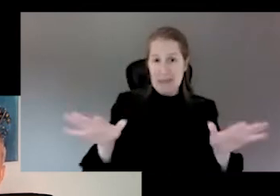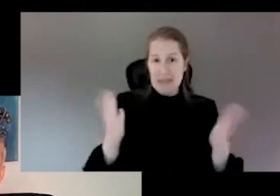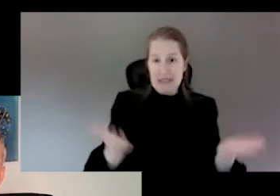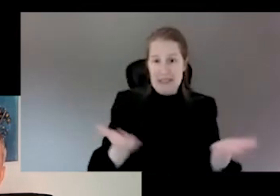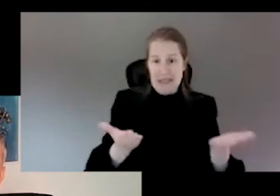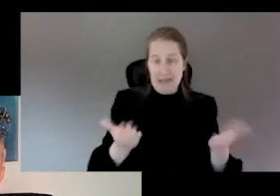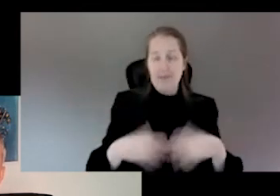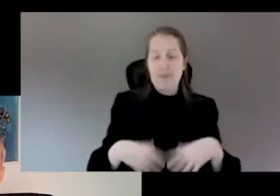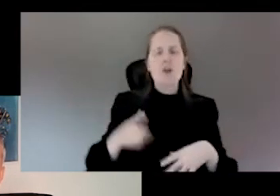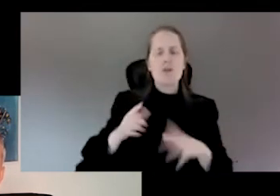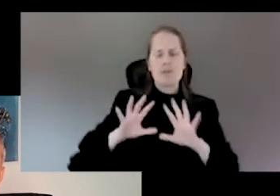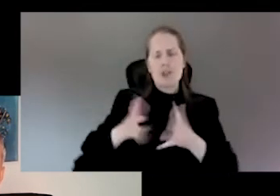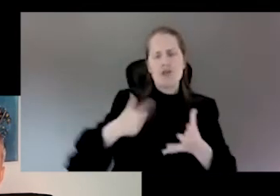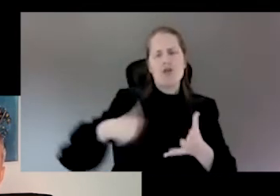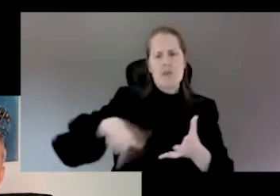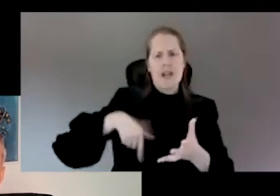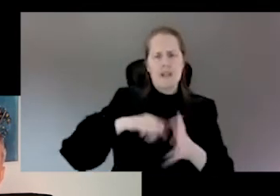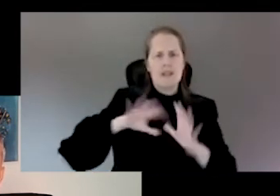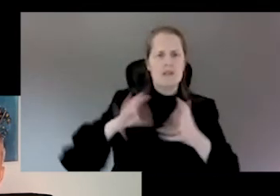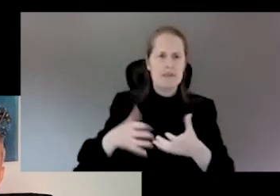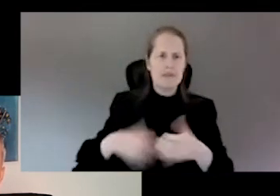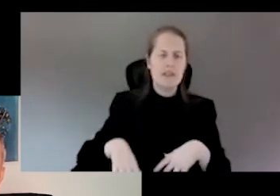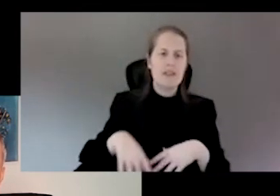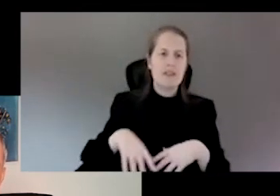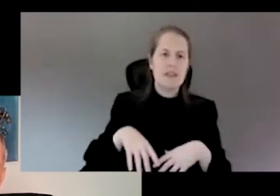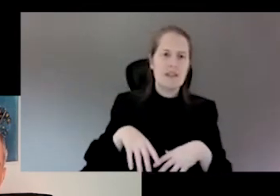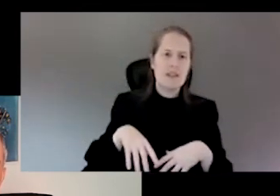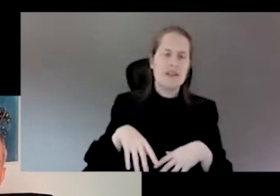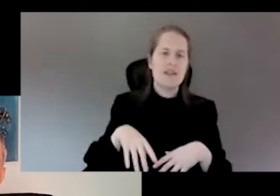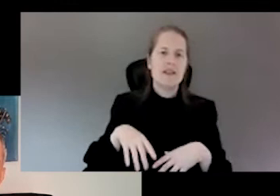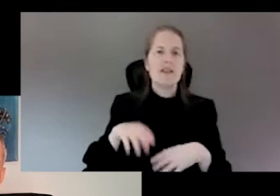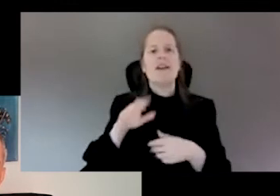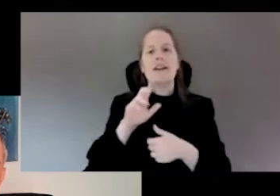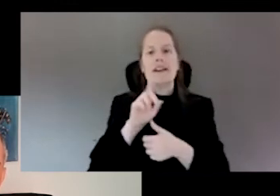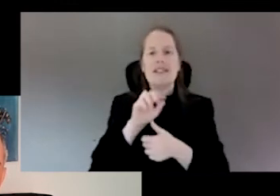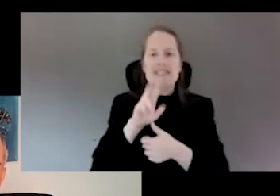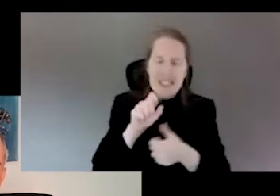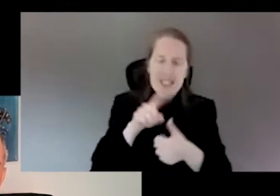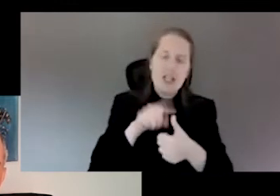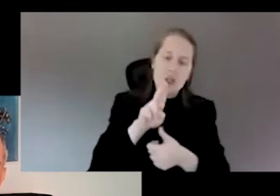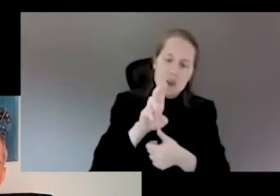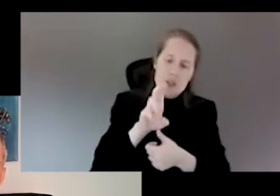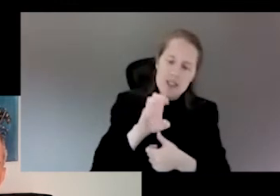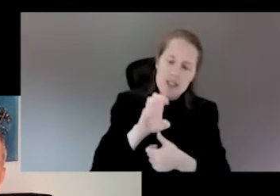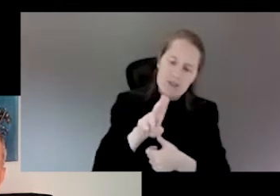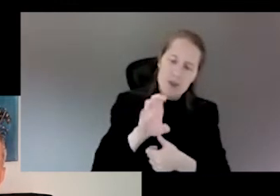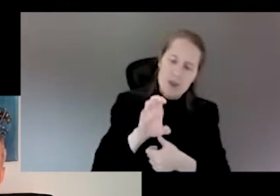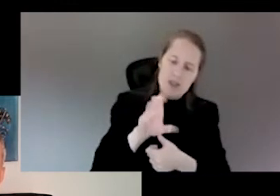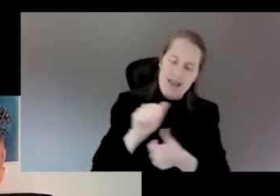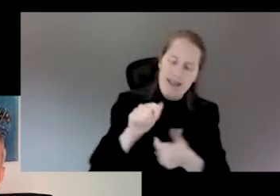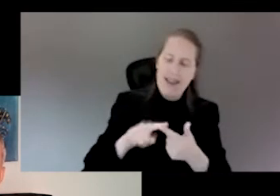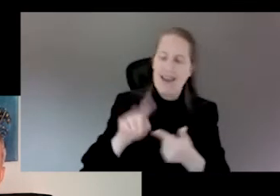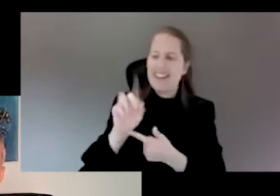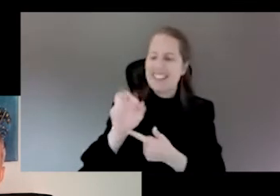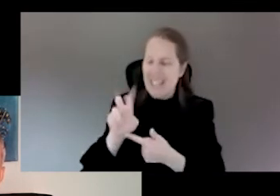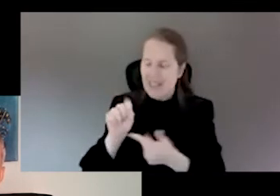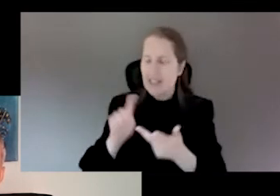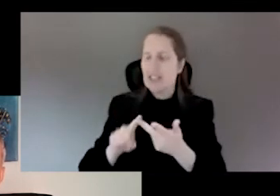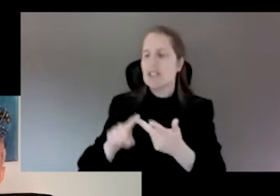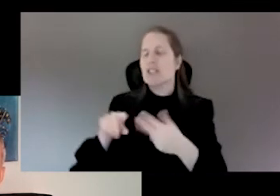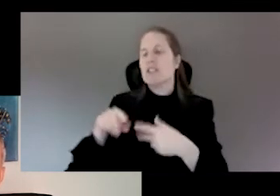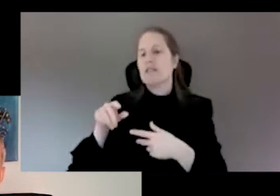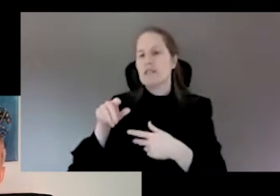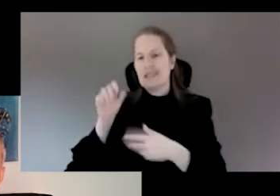us, the Mind Institute at Davis, the Tarshan Center at UCLA, our state council, and our